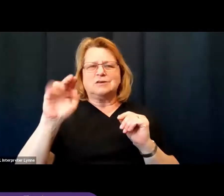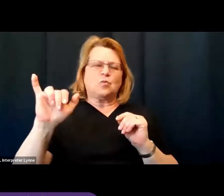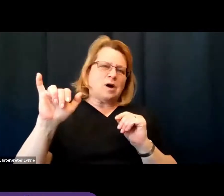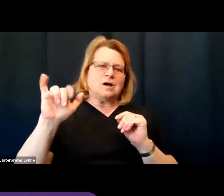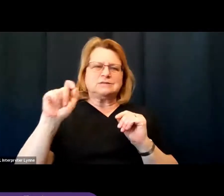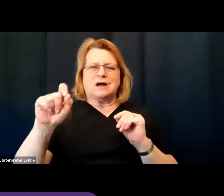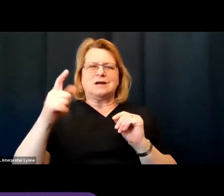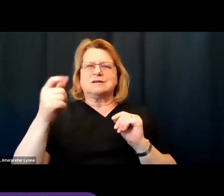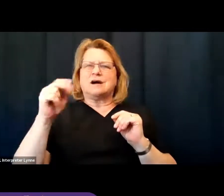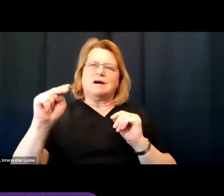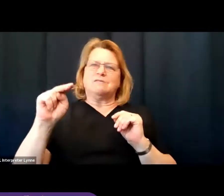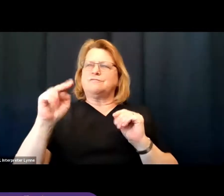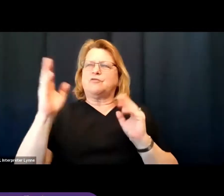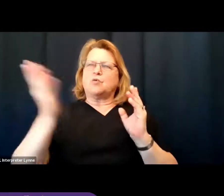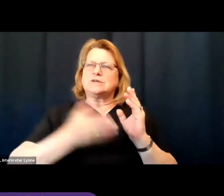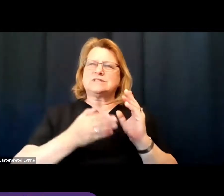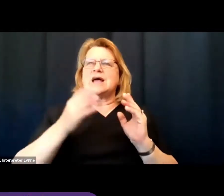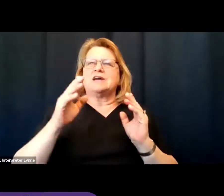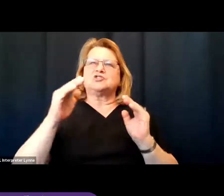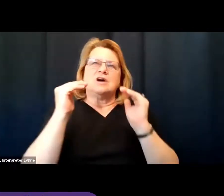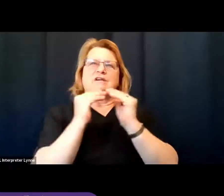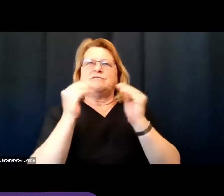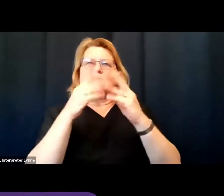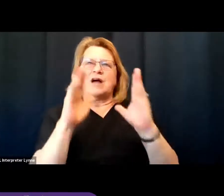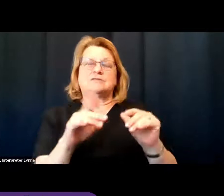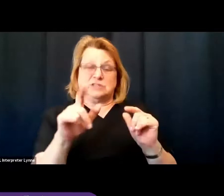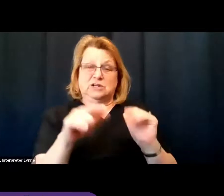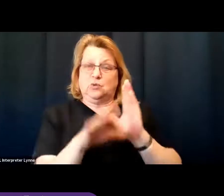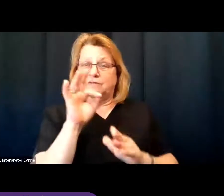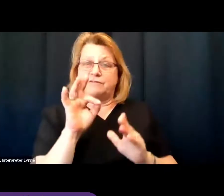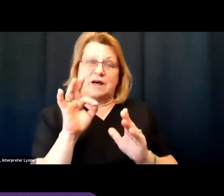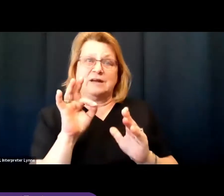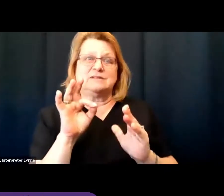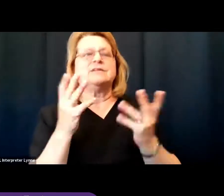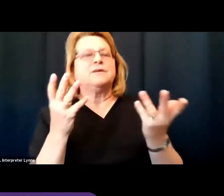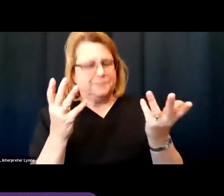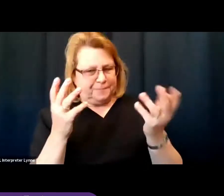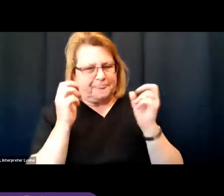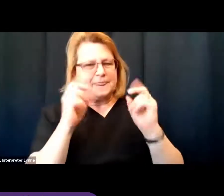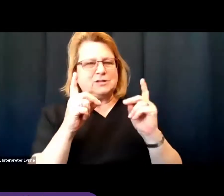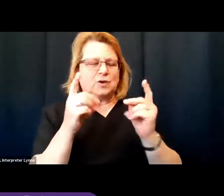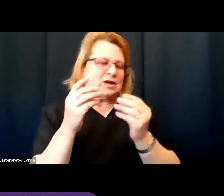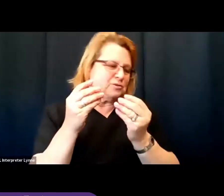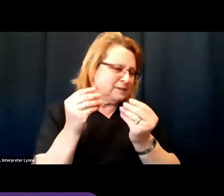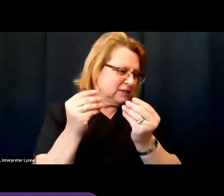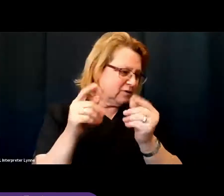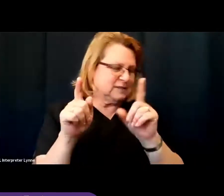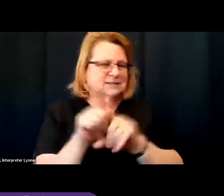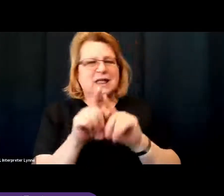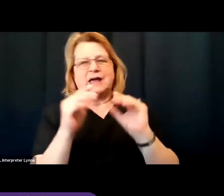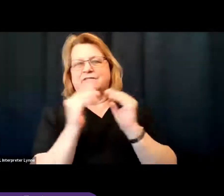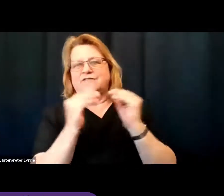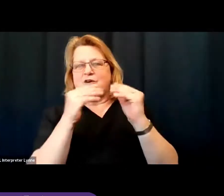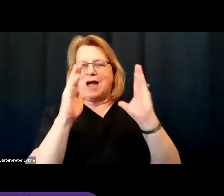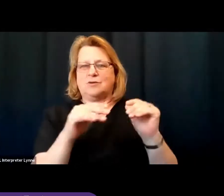dhr.ny.gov/fairhousing. You'll find a hub of content, including education materials like a fair housing